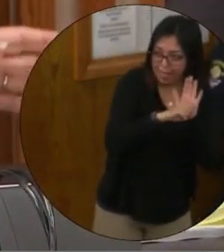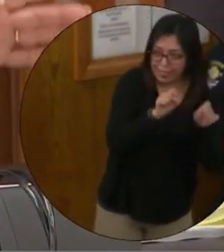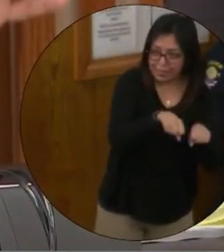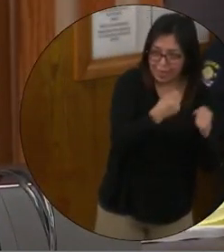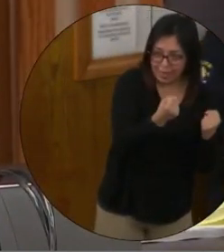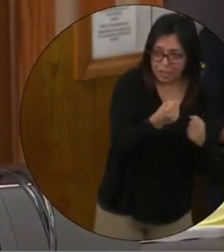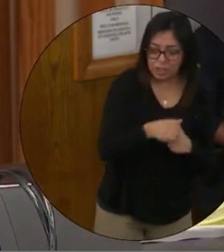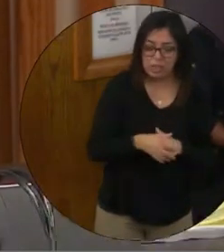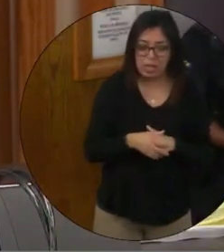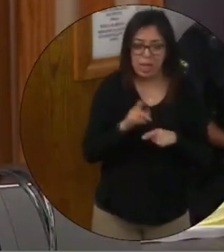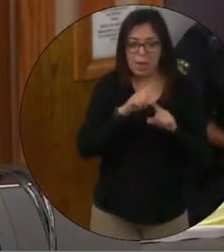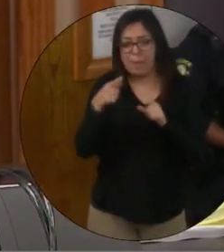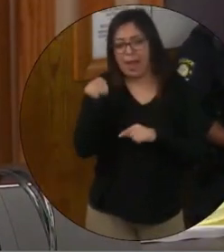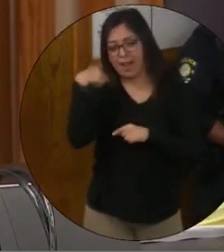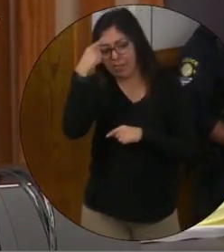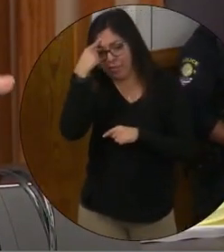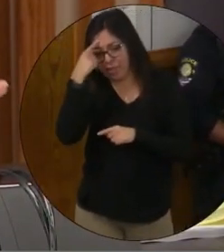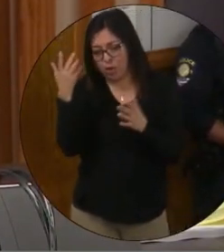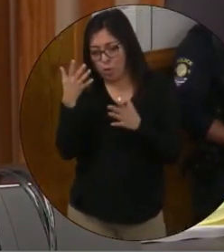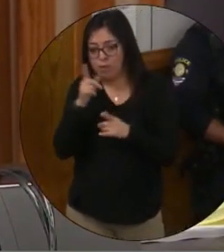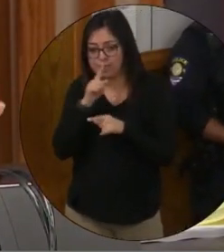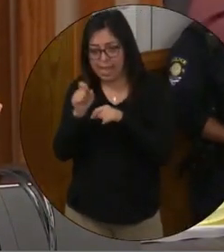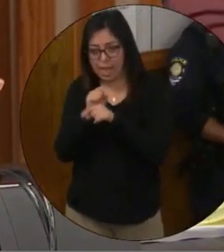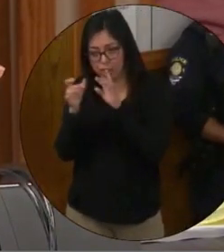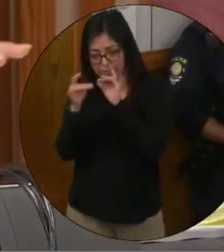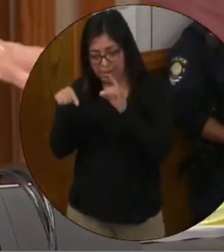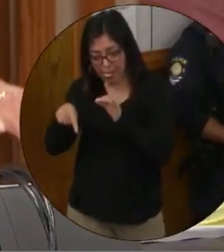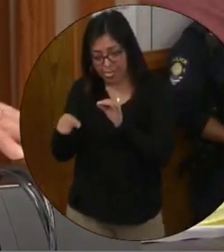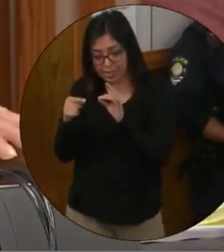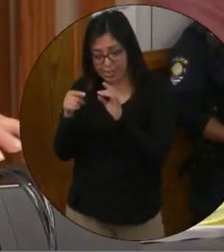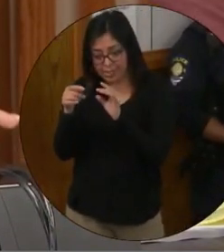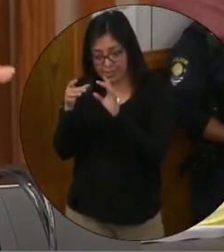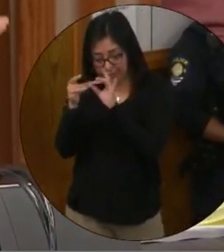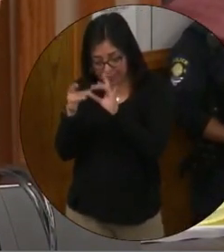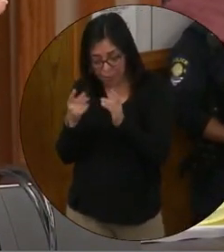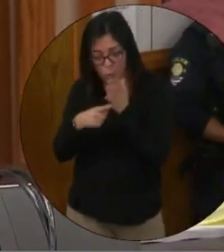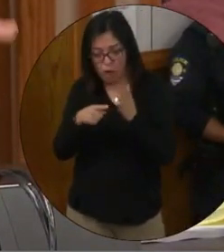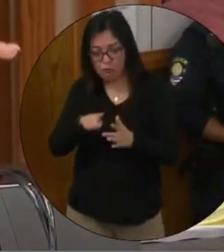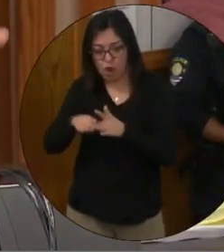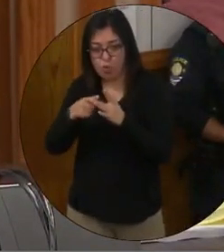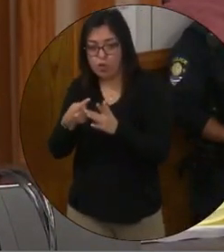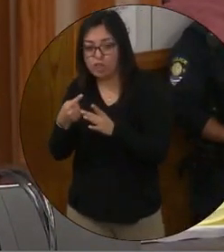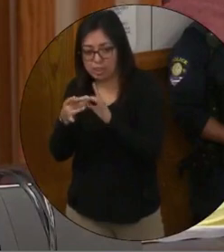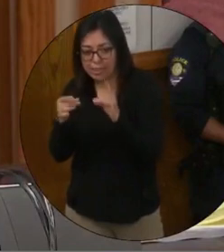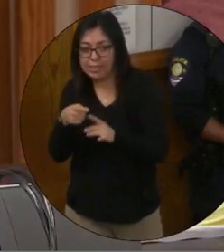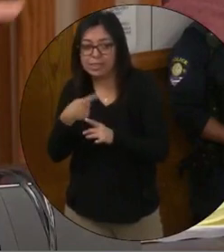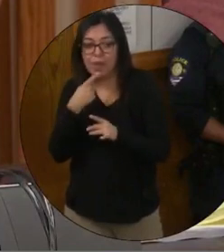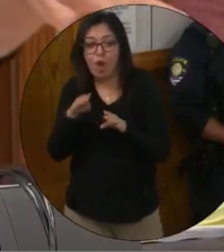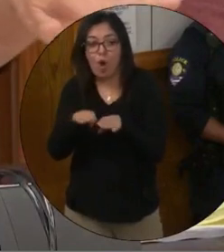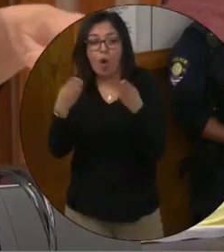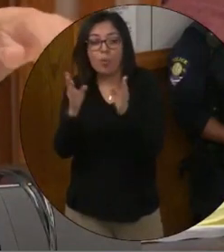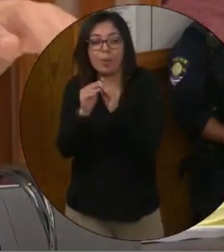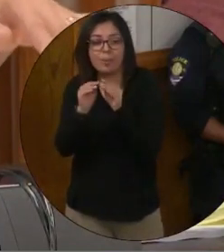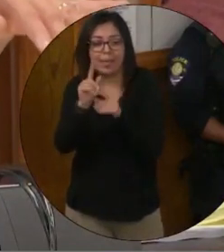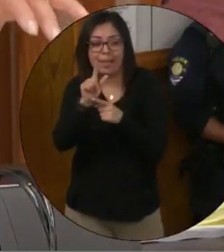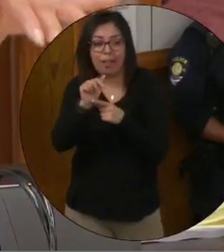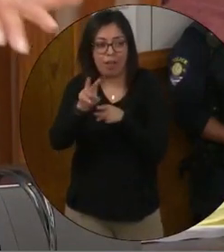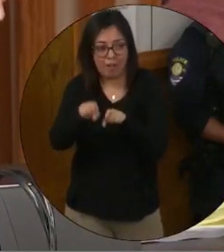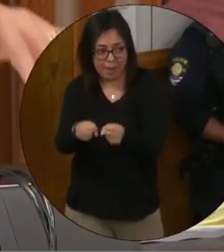violation, but I think what was said in the statement and what she originally said was an open meeting law violation. I think that's